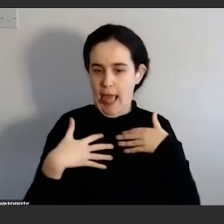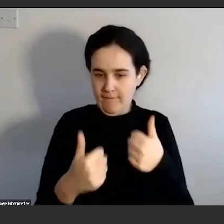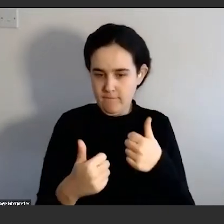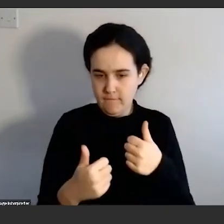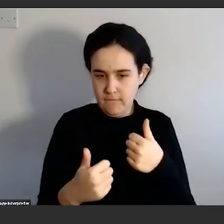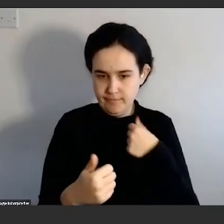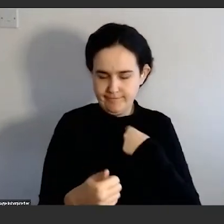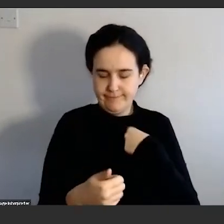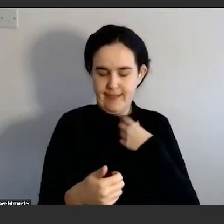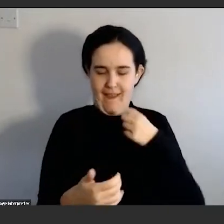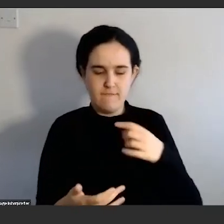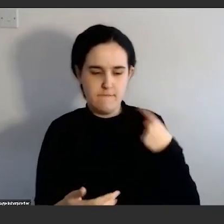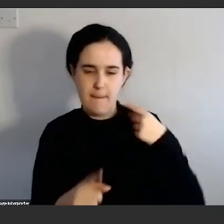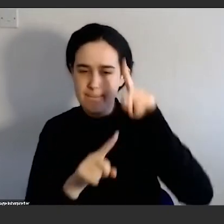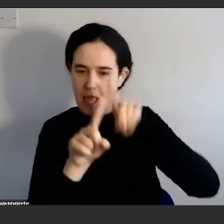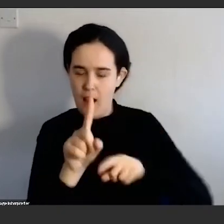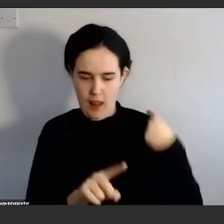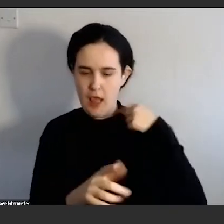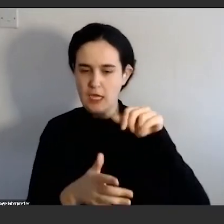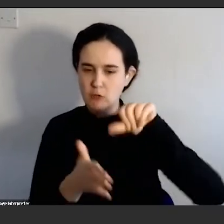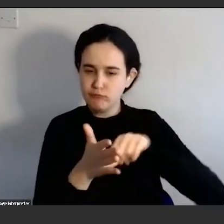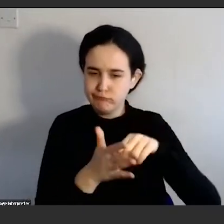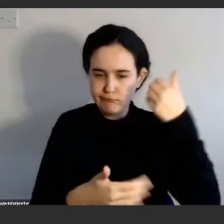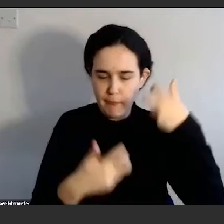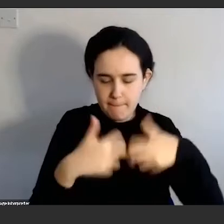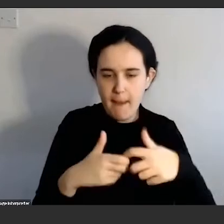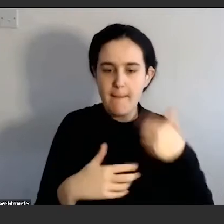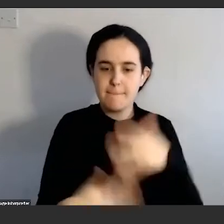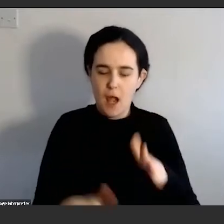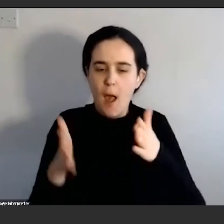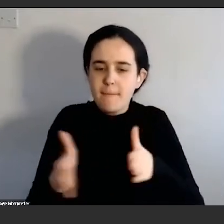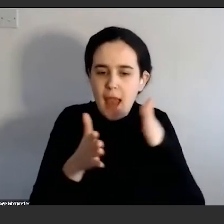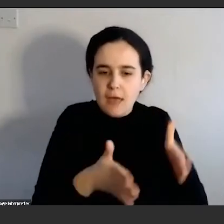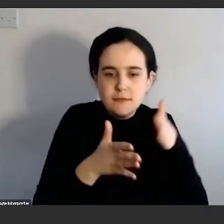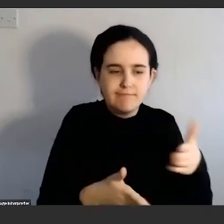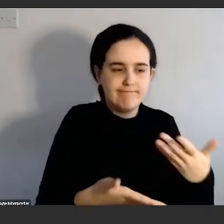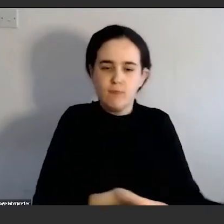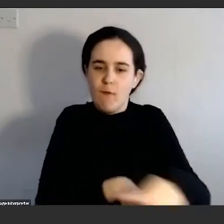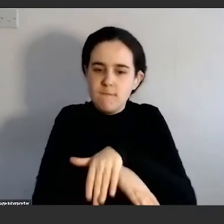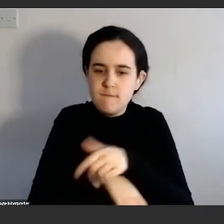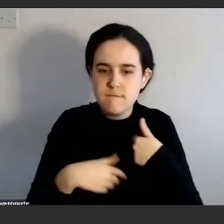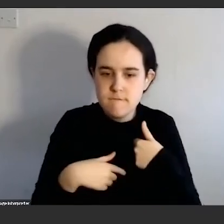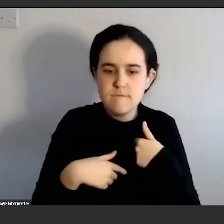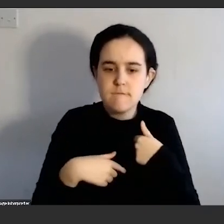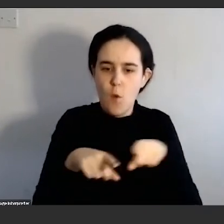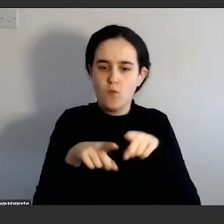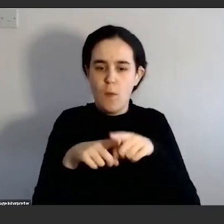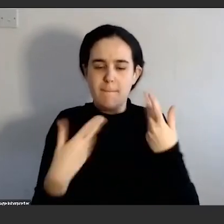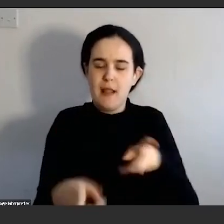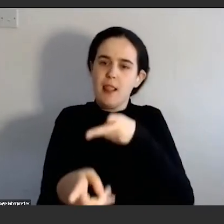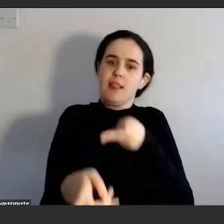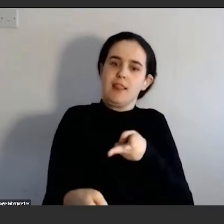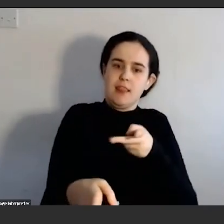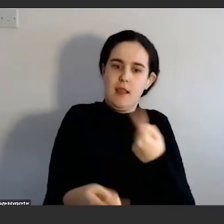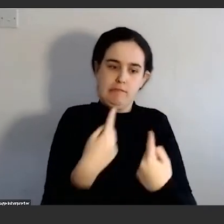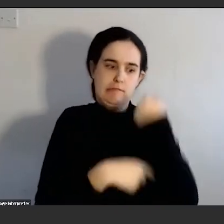rehabilitation for paraplegia in 2008. I've been bedbound in 1997 and 2021 this year. And I've personally been